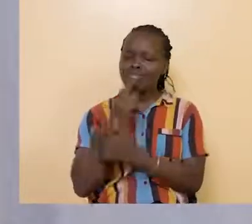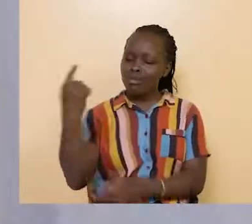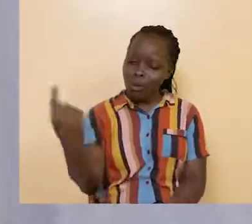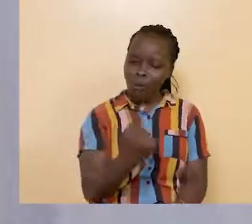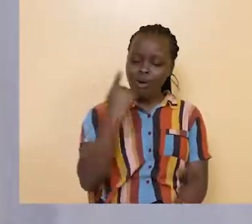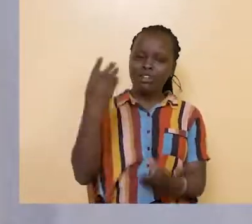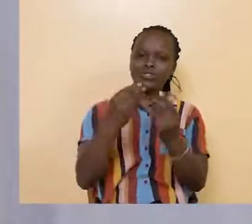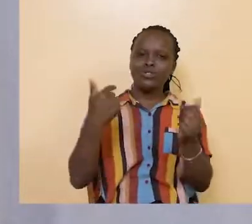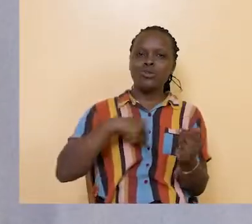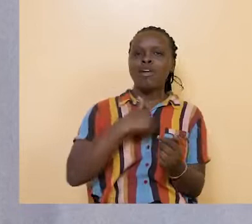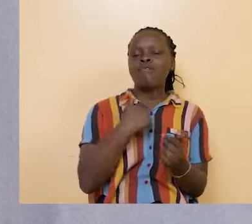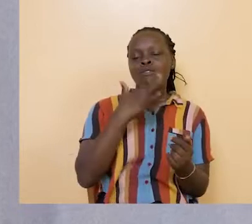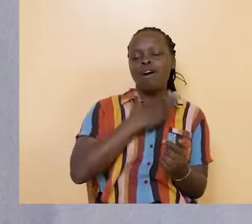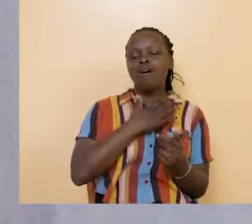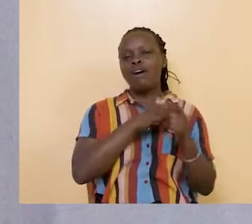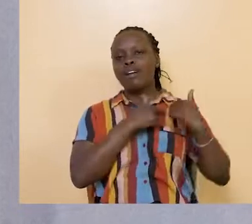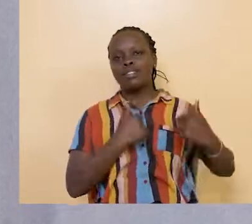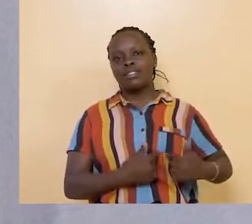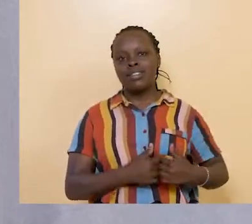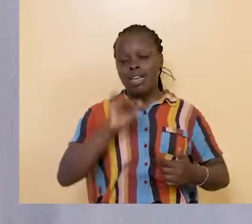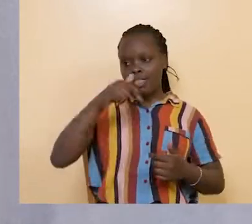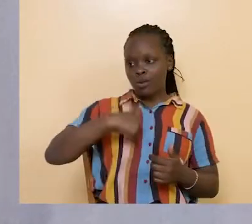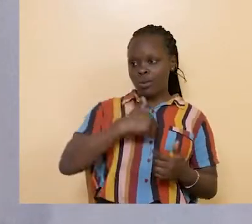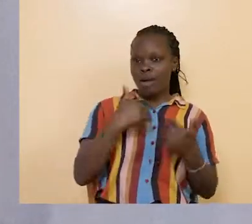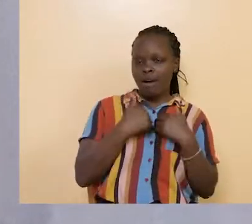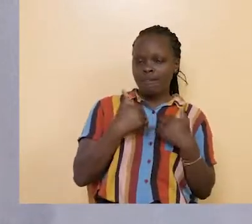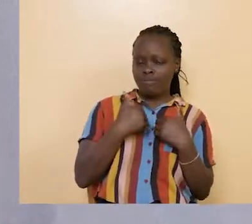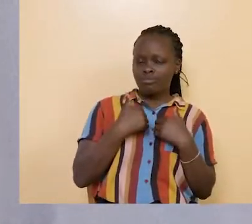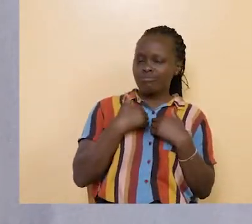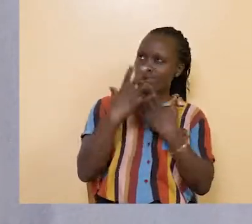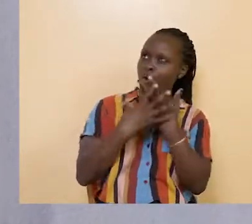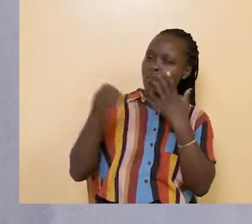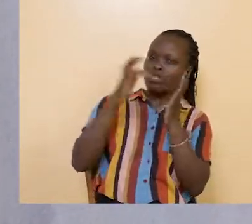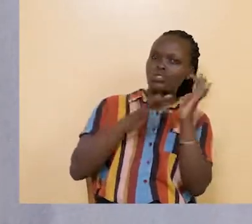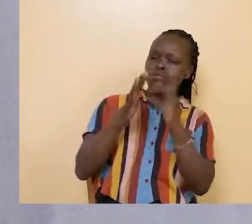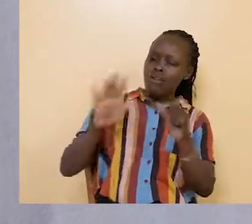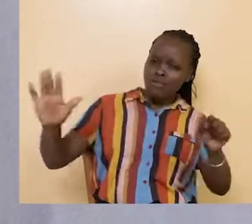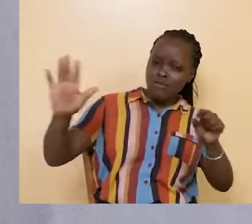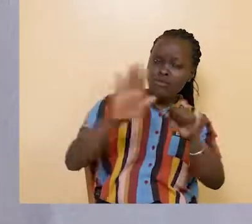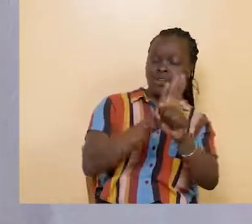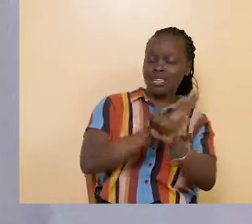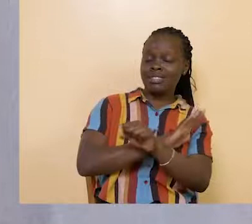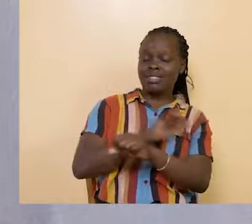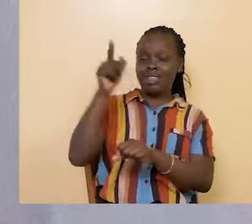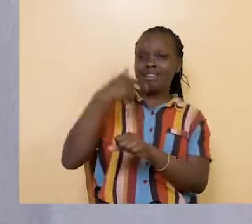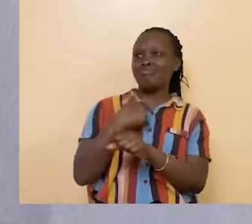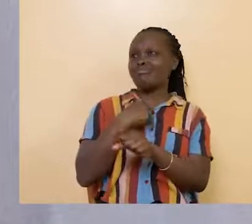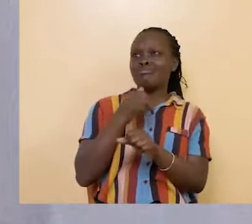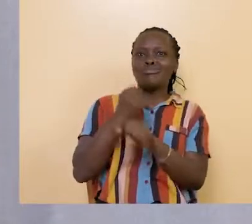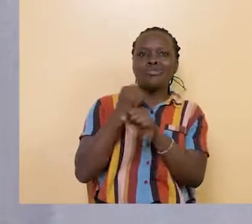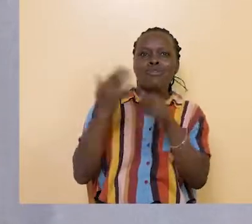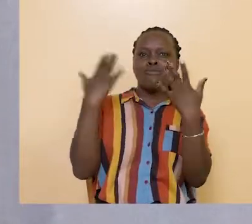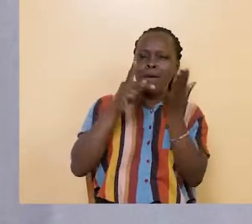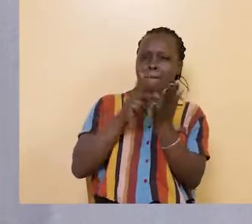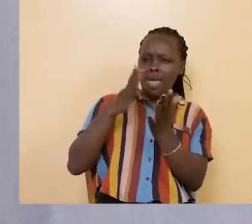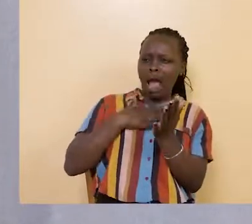only solution that we have for our hearts. That we have to behold Jesus in the fullness of everything that he has done to purchase